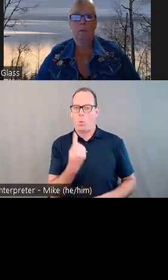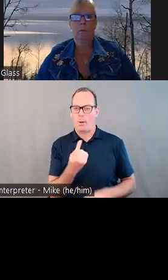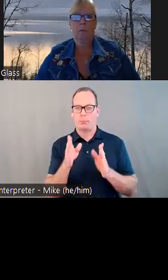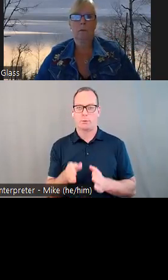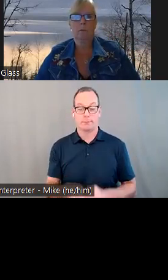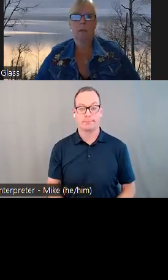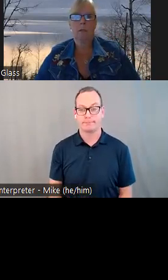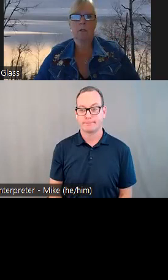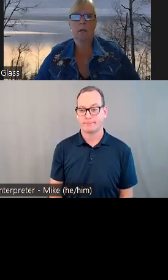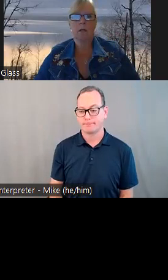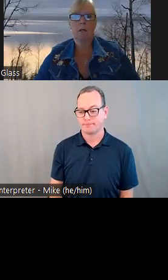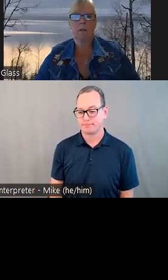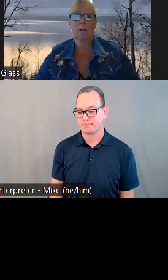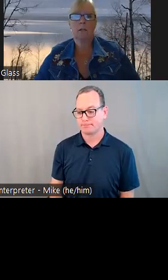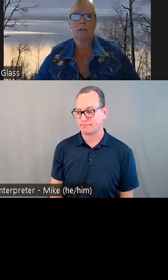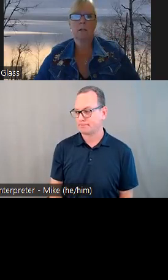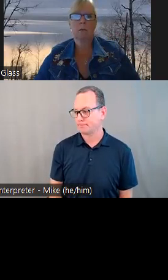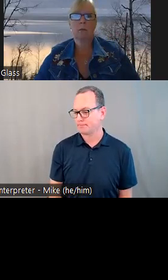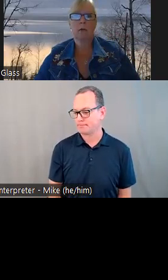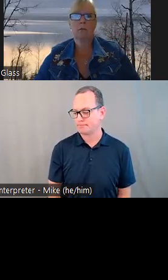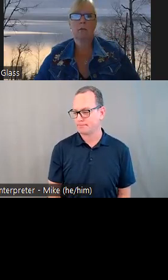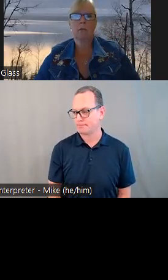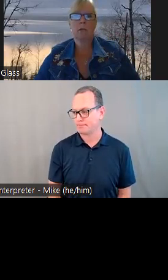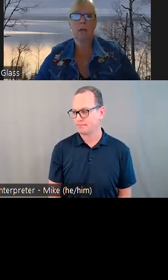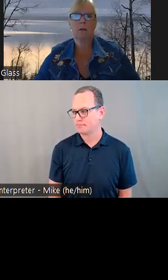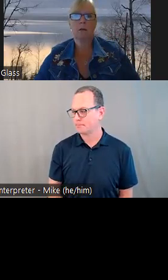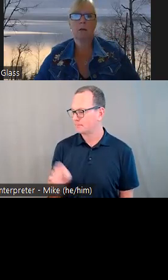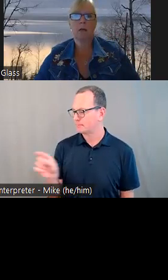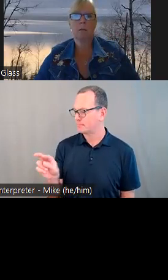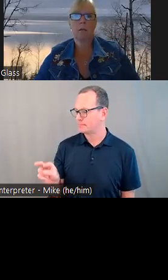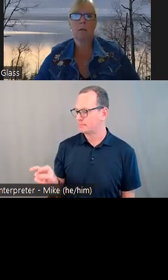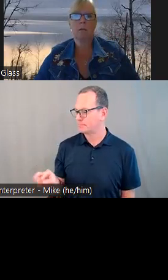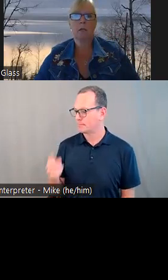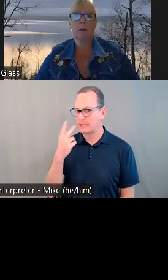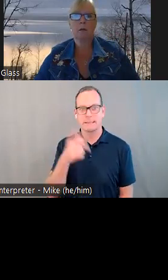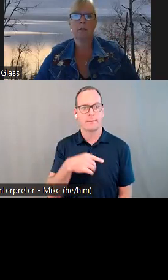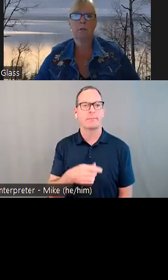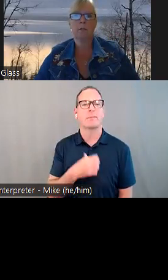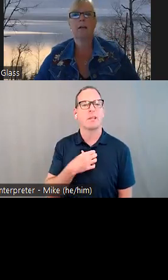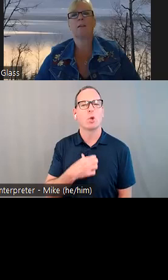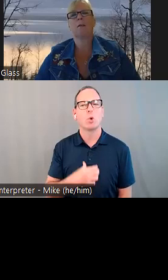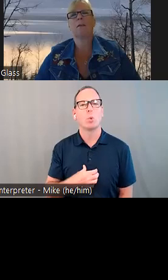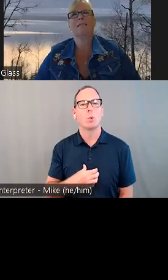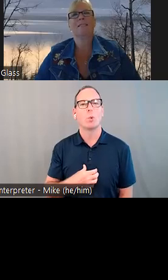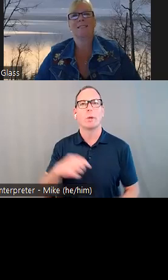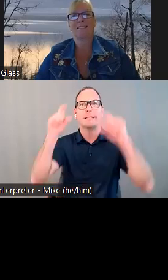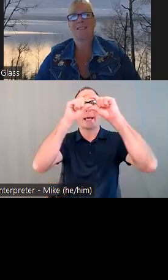Okay, just going back to the chat yet. Lisa says it would be more helpful if the header on the number column said all service. Yeah, I